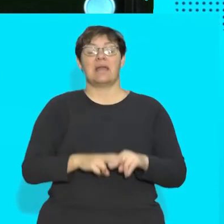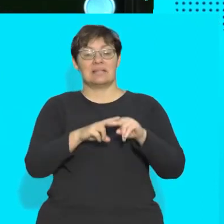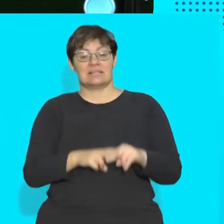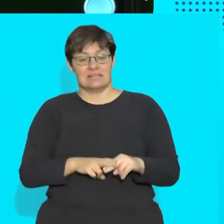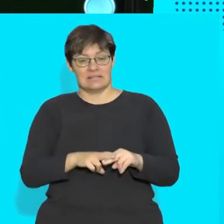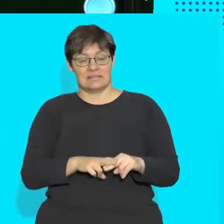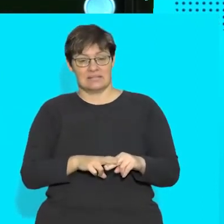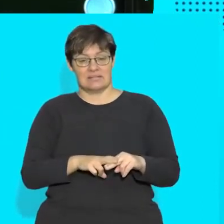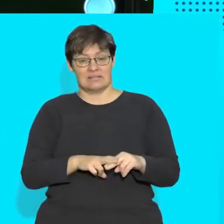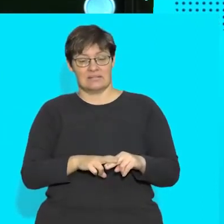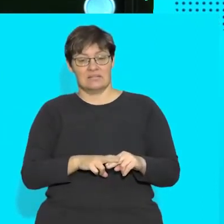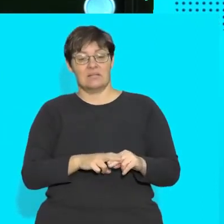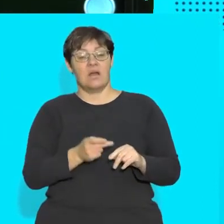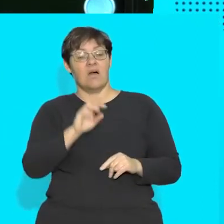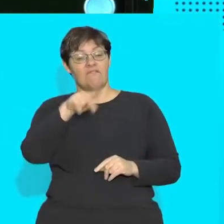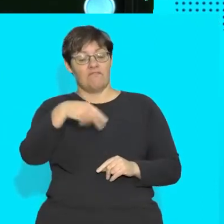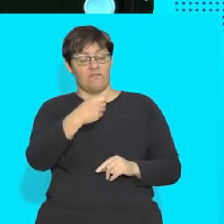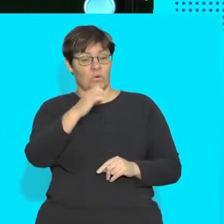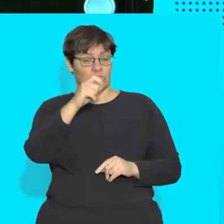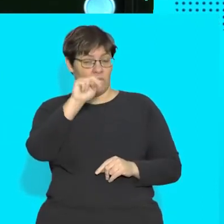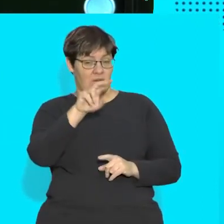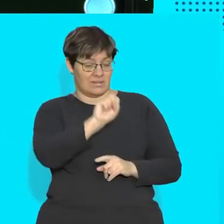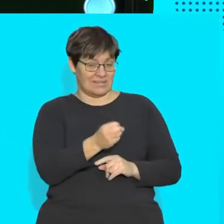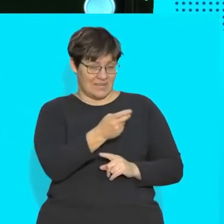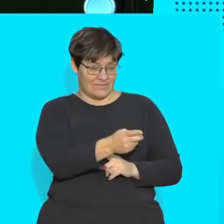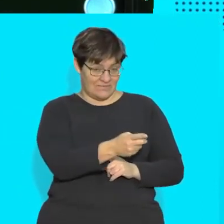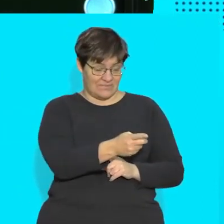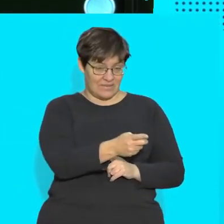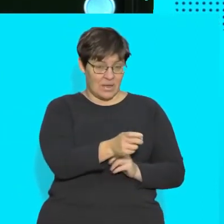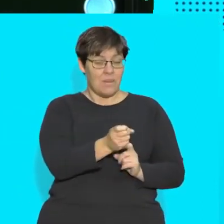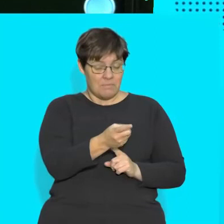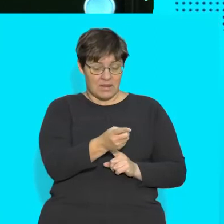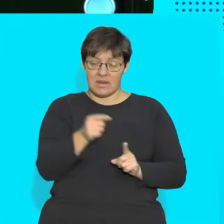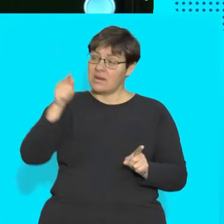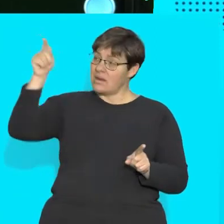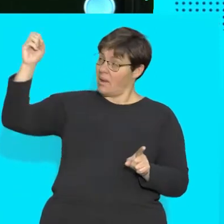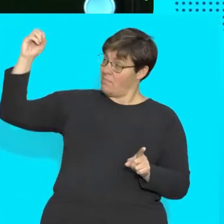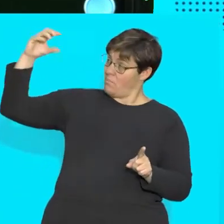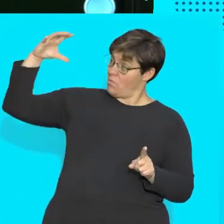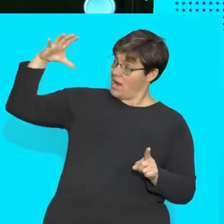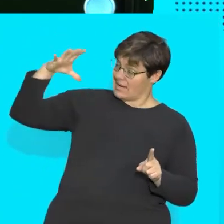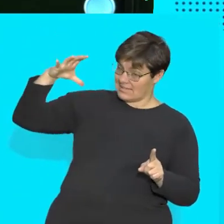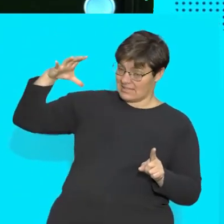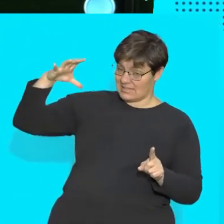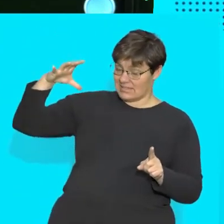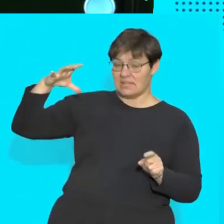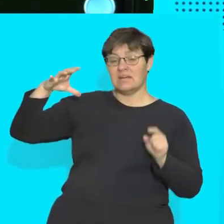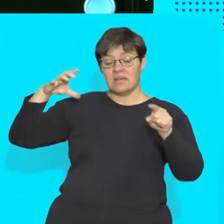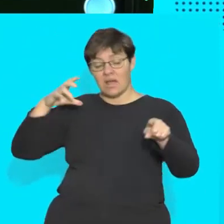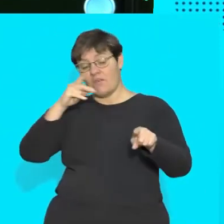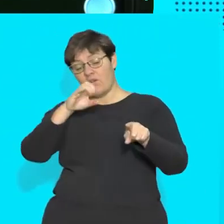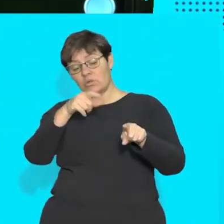is determined by the number of photons. So the brighter the light, the